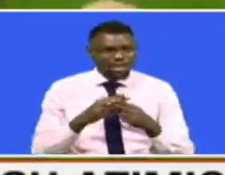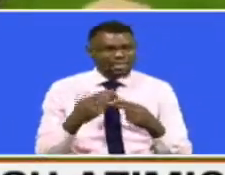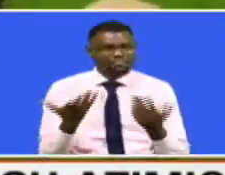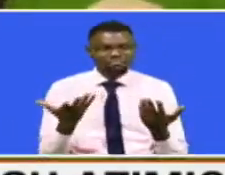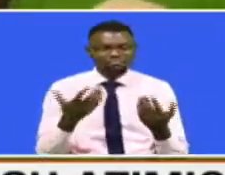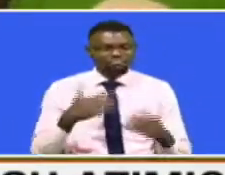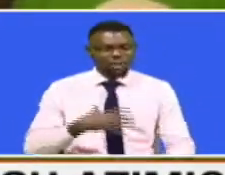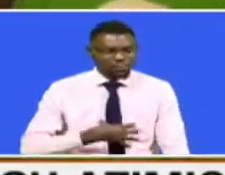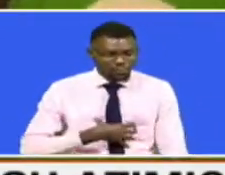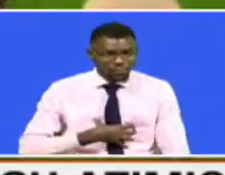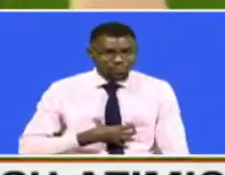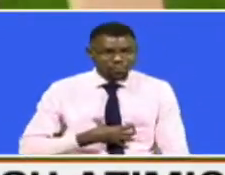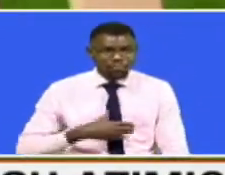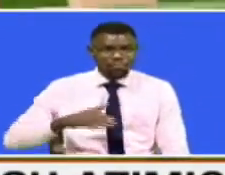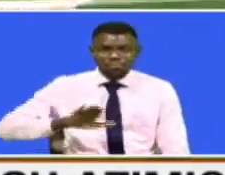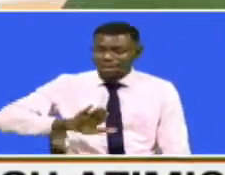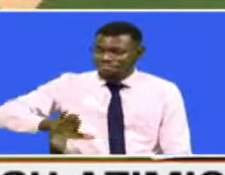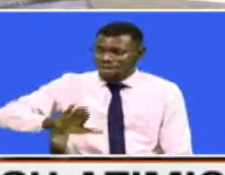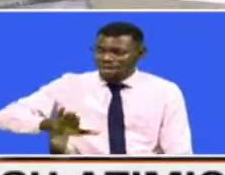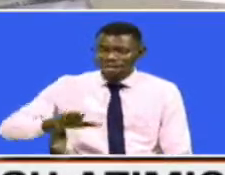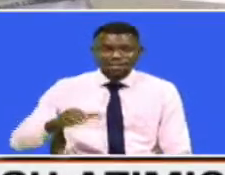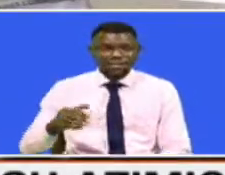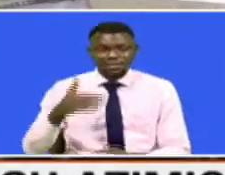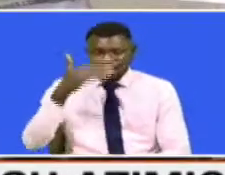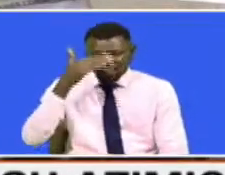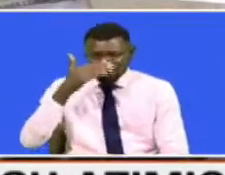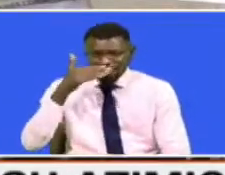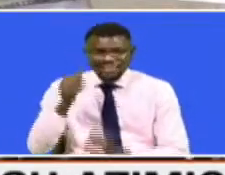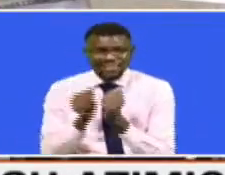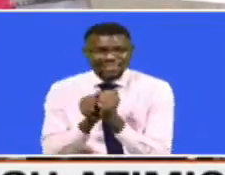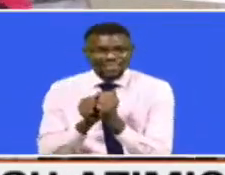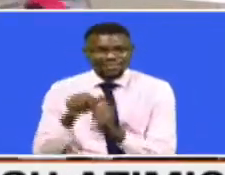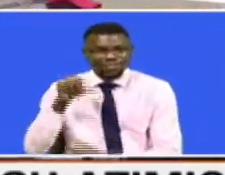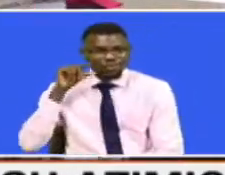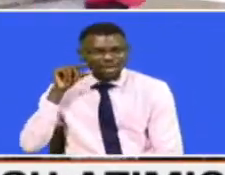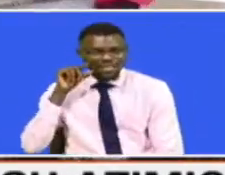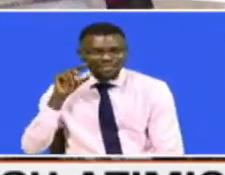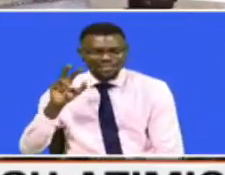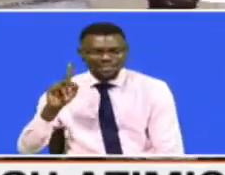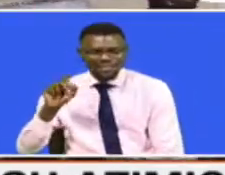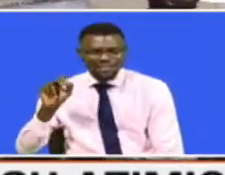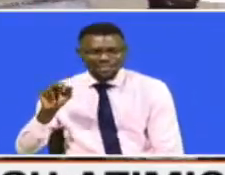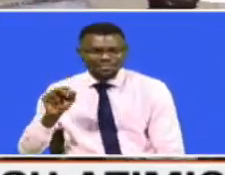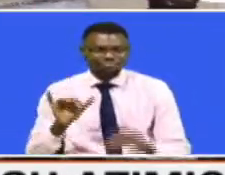kuondoka afisini chini ya siku 10 zijazo. Grace Nganga, KTN News, Nairobi.